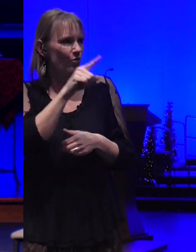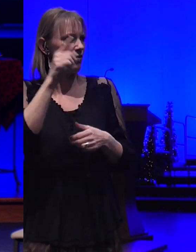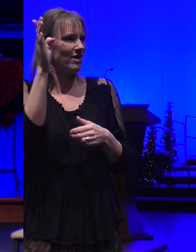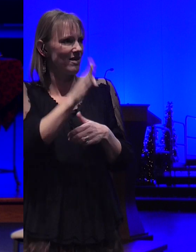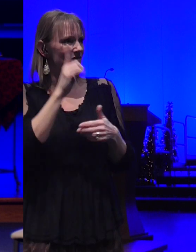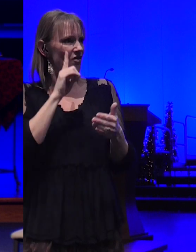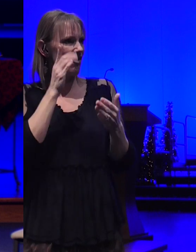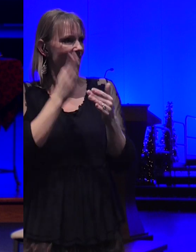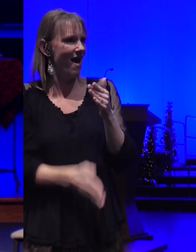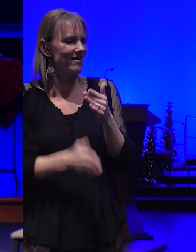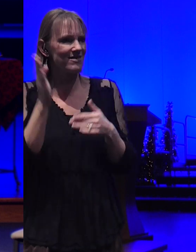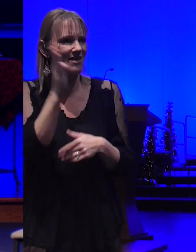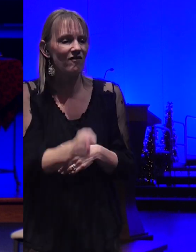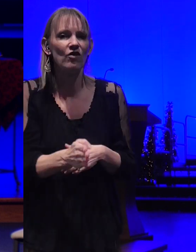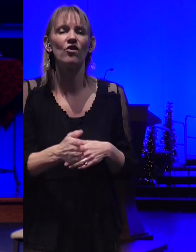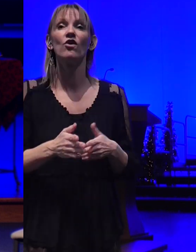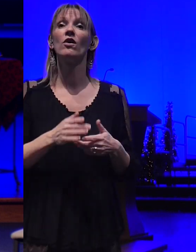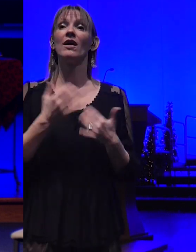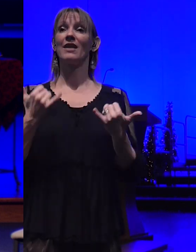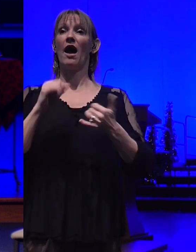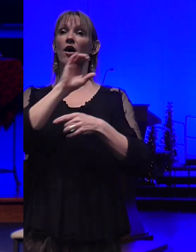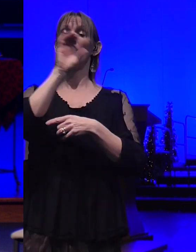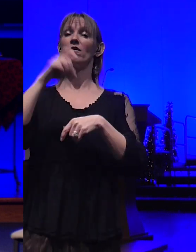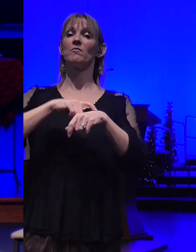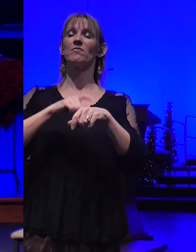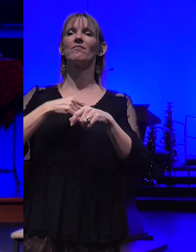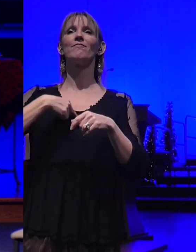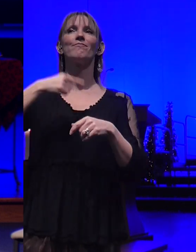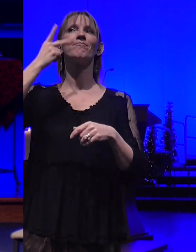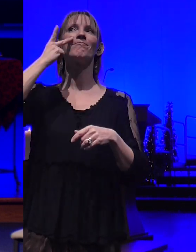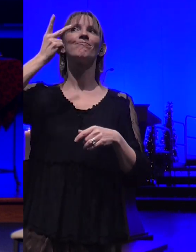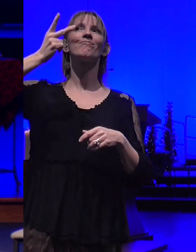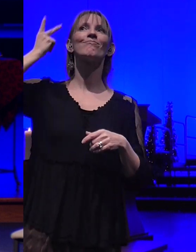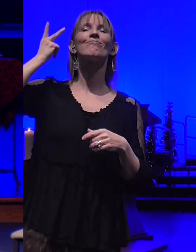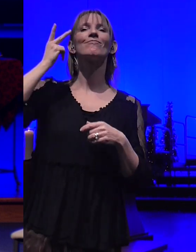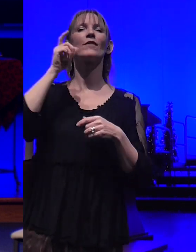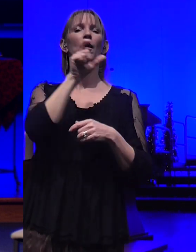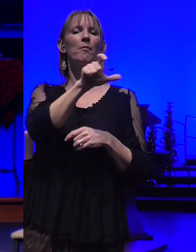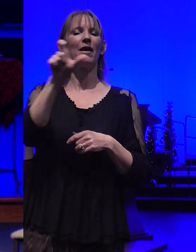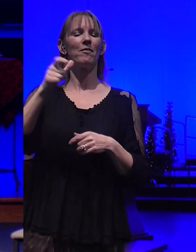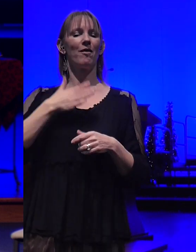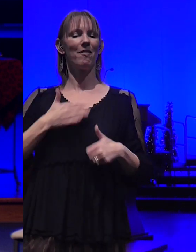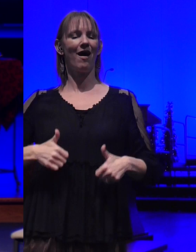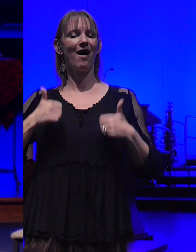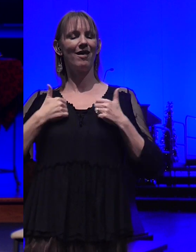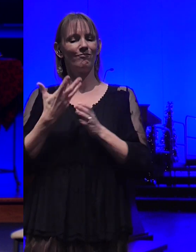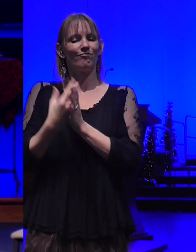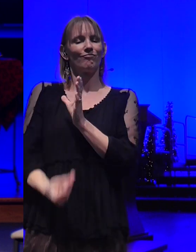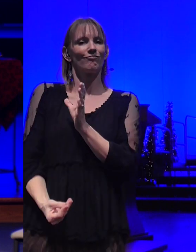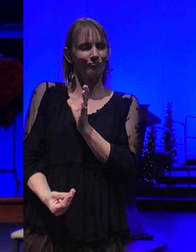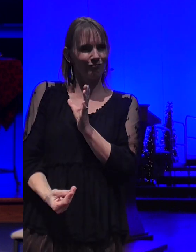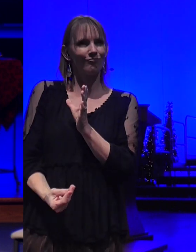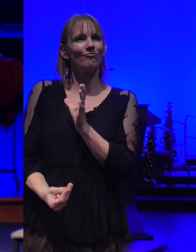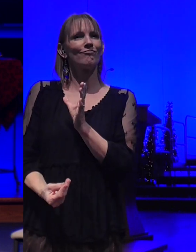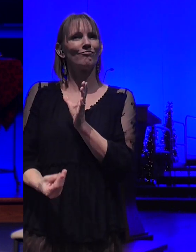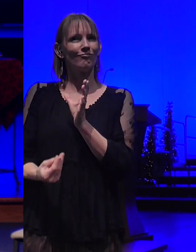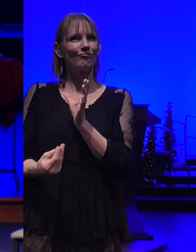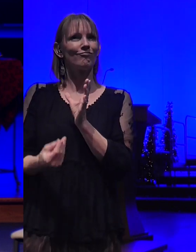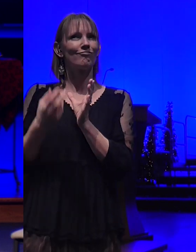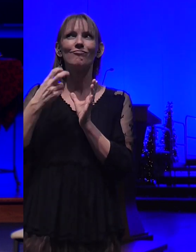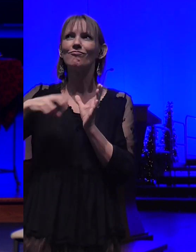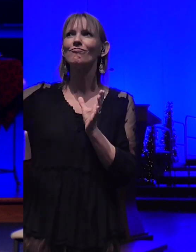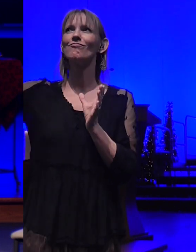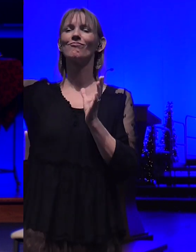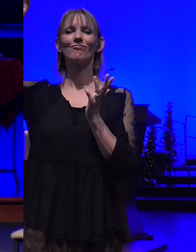time, I remember my loved ones who've passed over, who've let go of the body vehicle and moved into